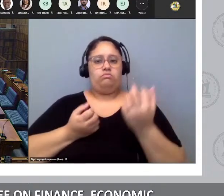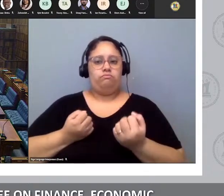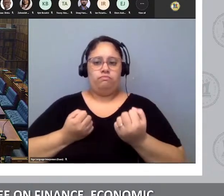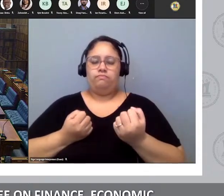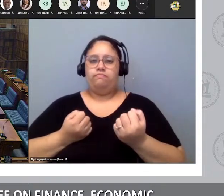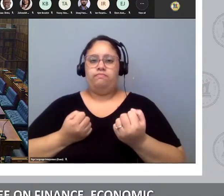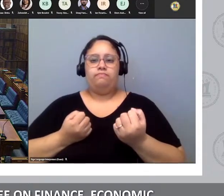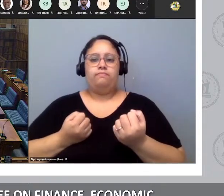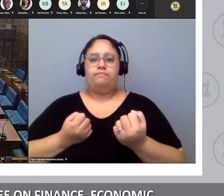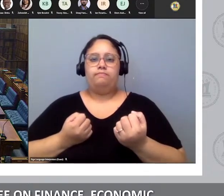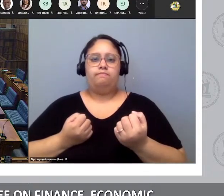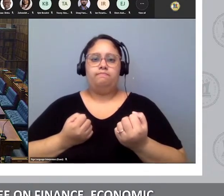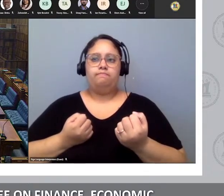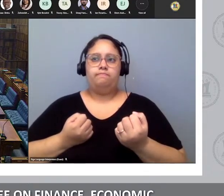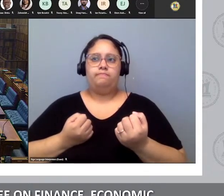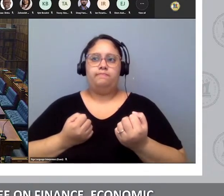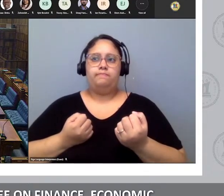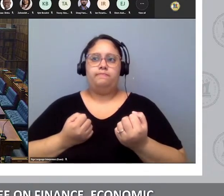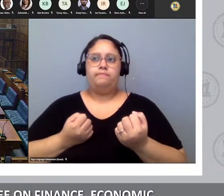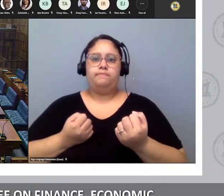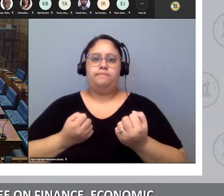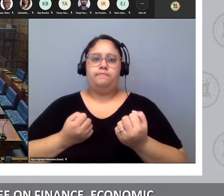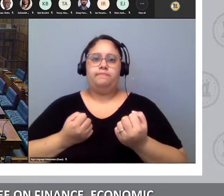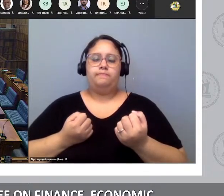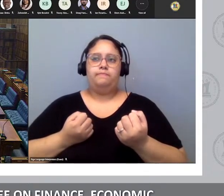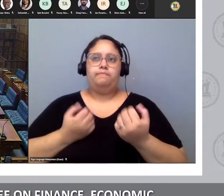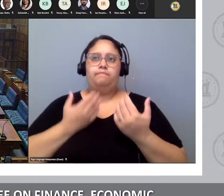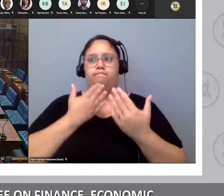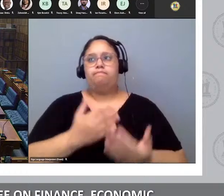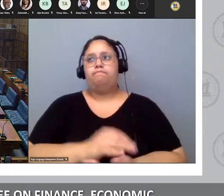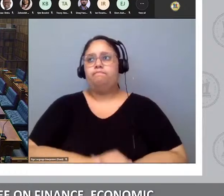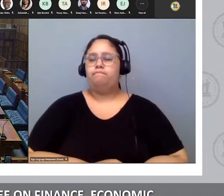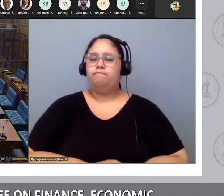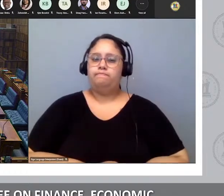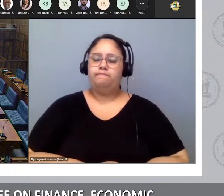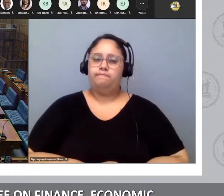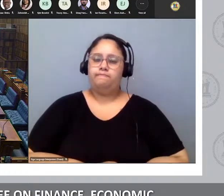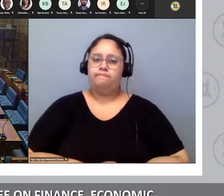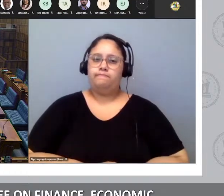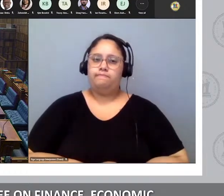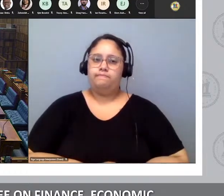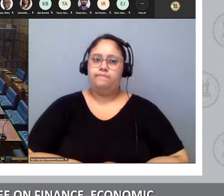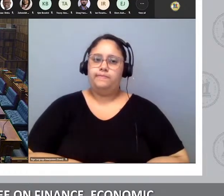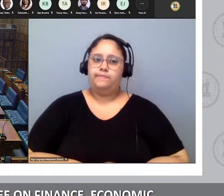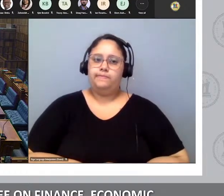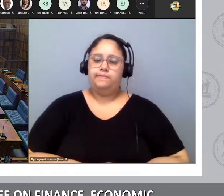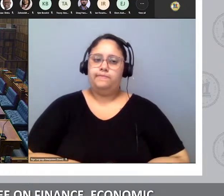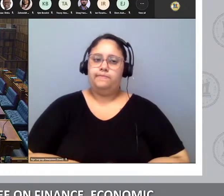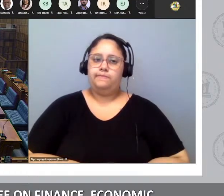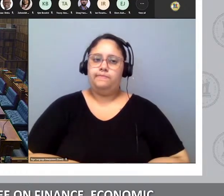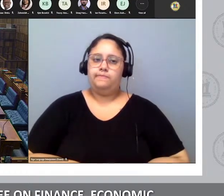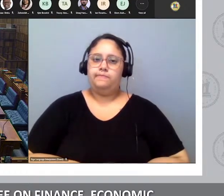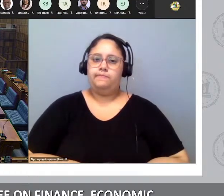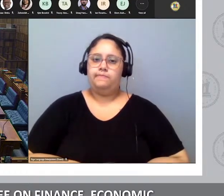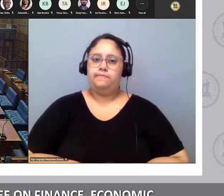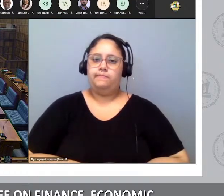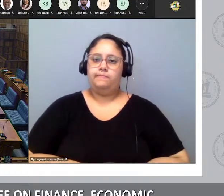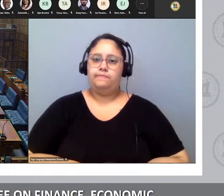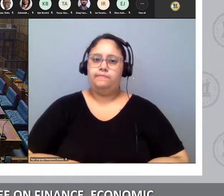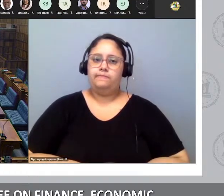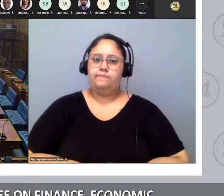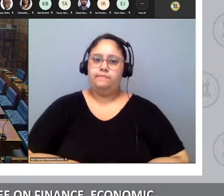to uh get that onto a ship straight away thank you uh sorry should I take that